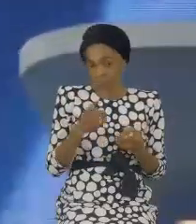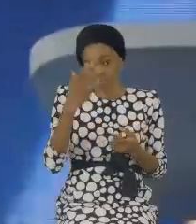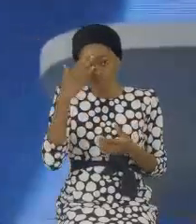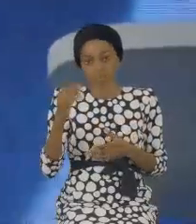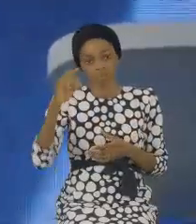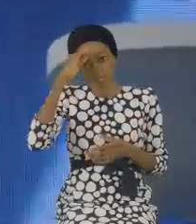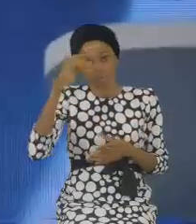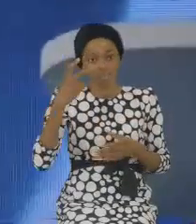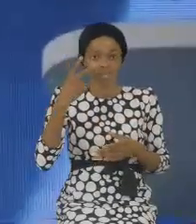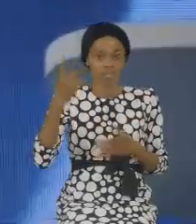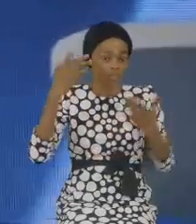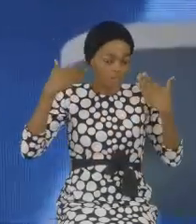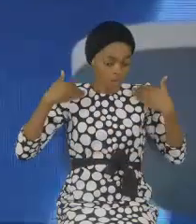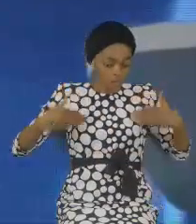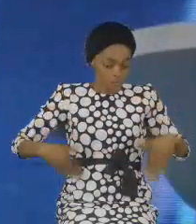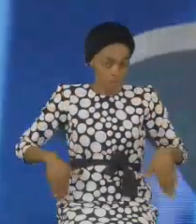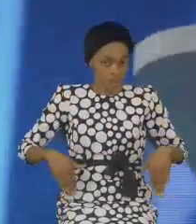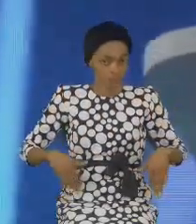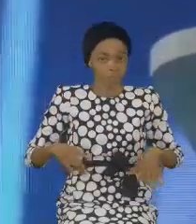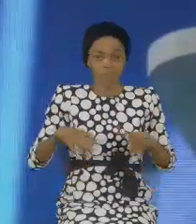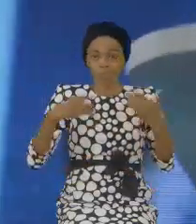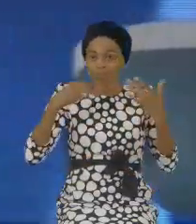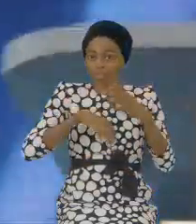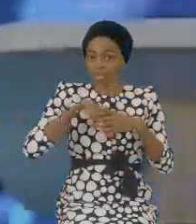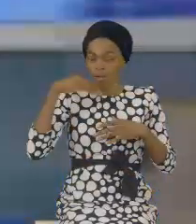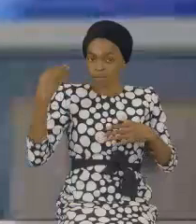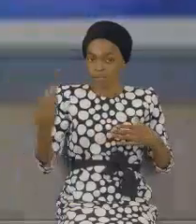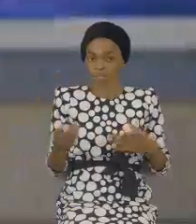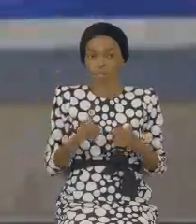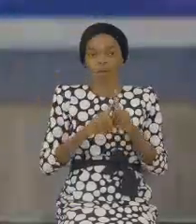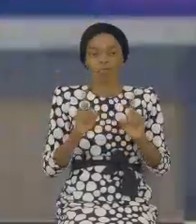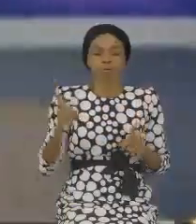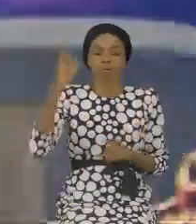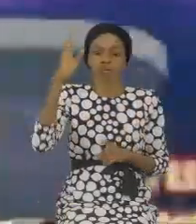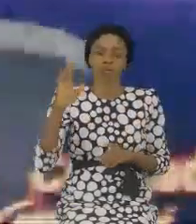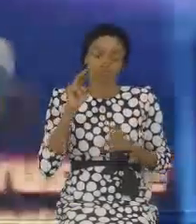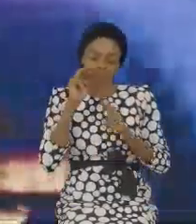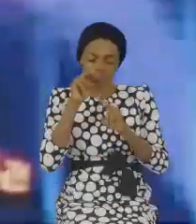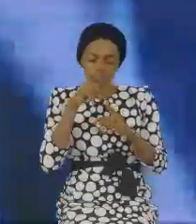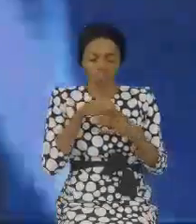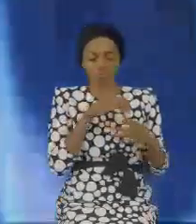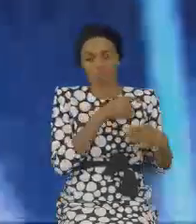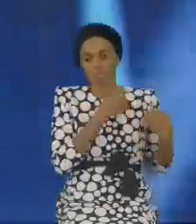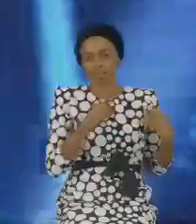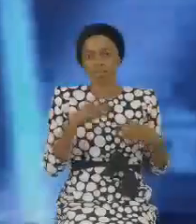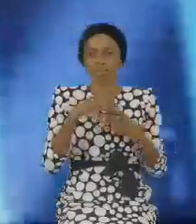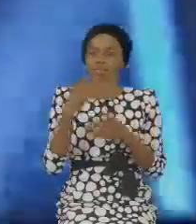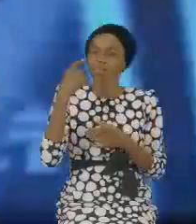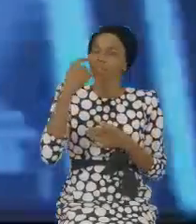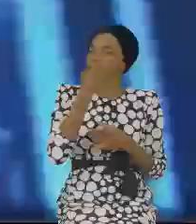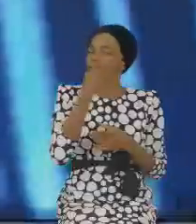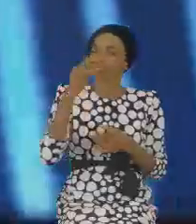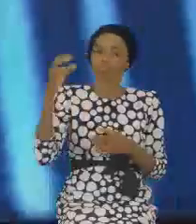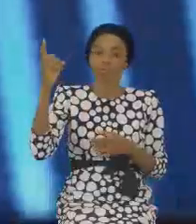on the outward profession, outward appearance, but God looks at the heart. In the sight of God, in